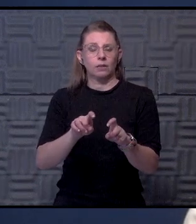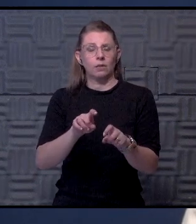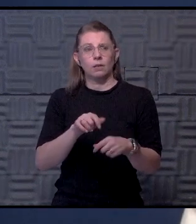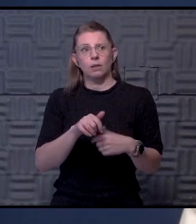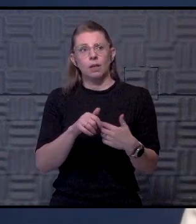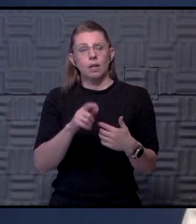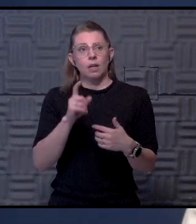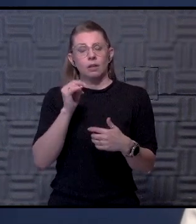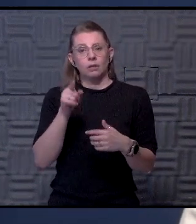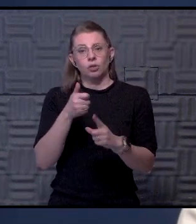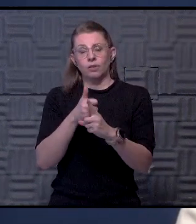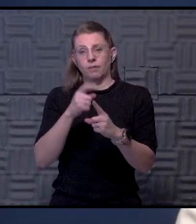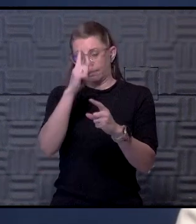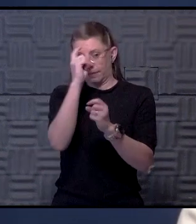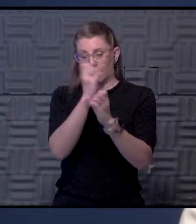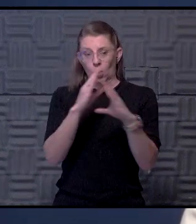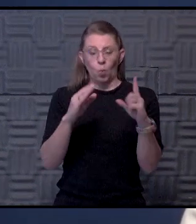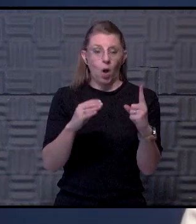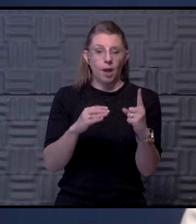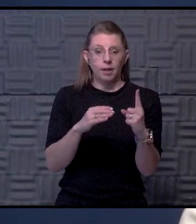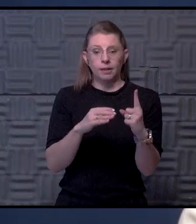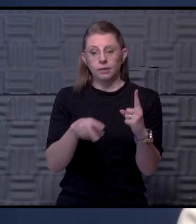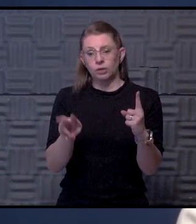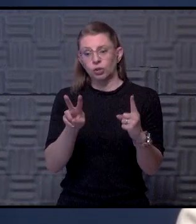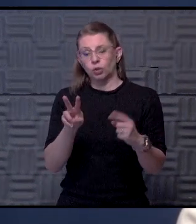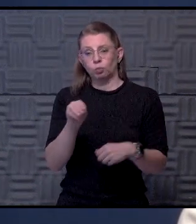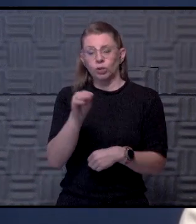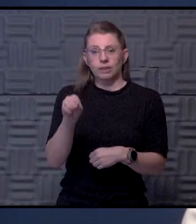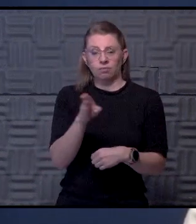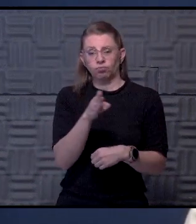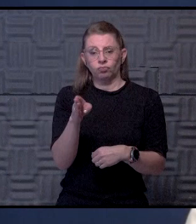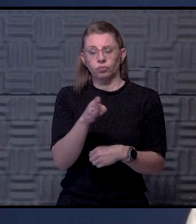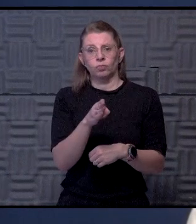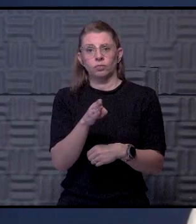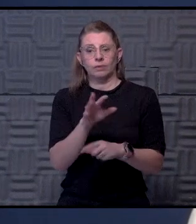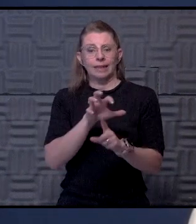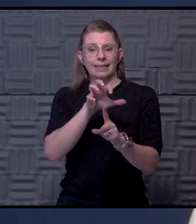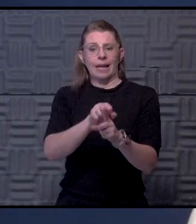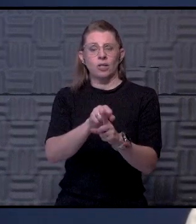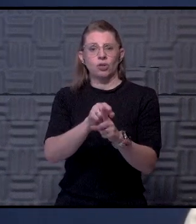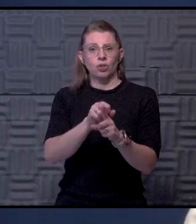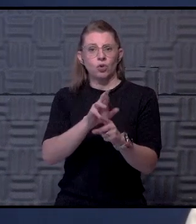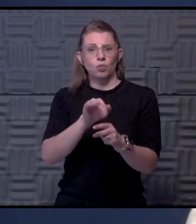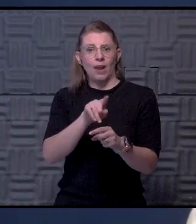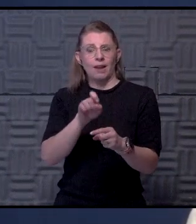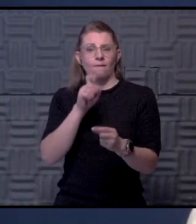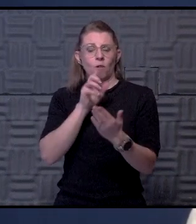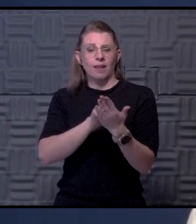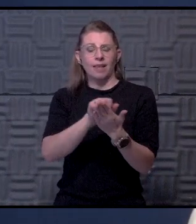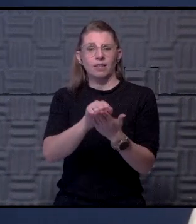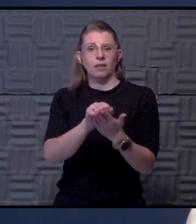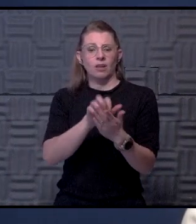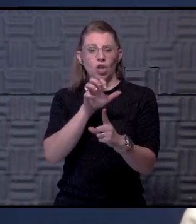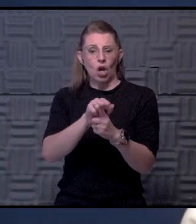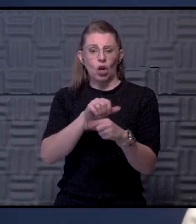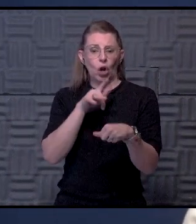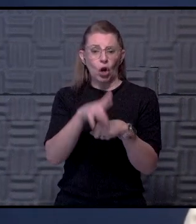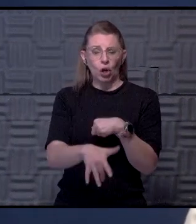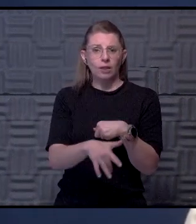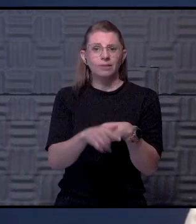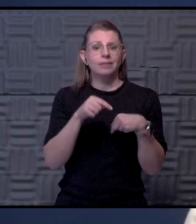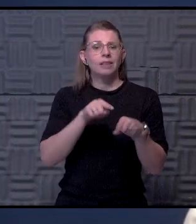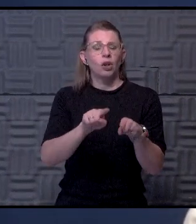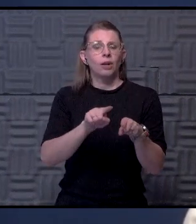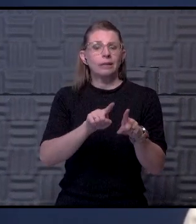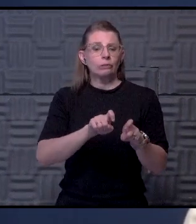1 to 2% catch rate on the cancers being caught early in these screening exams, that's